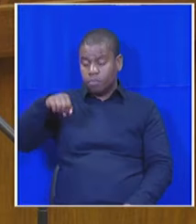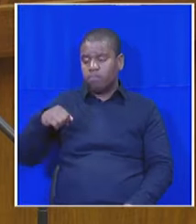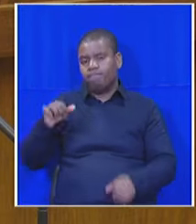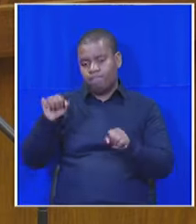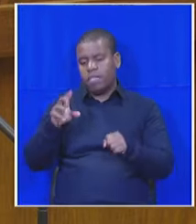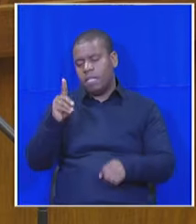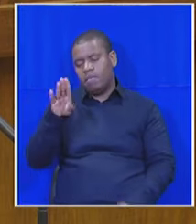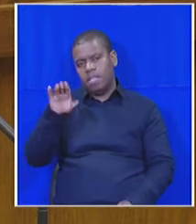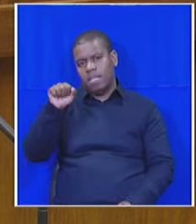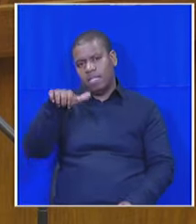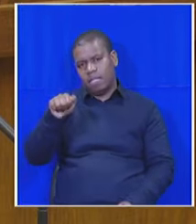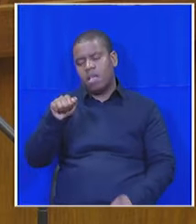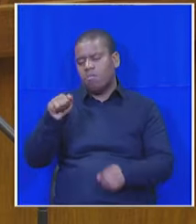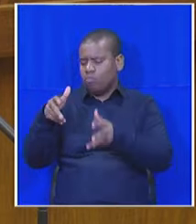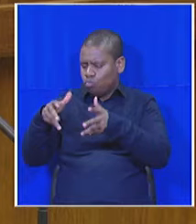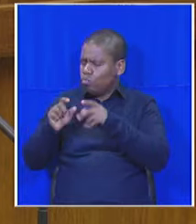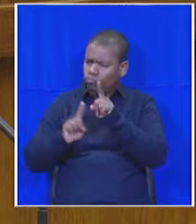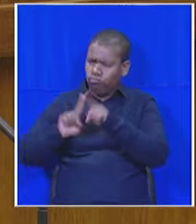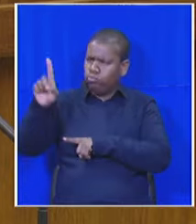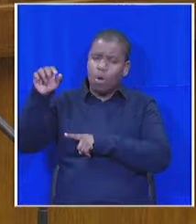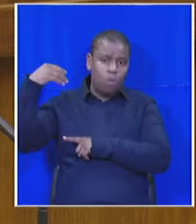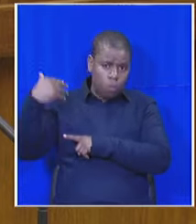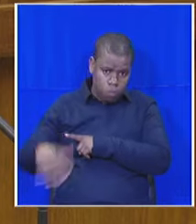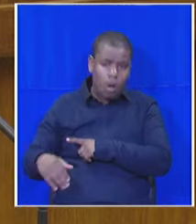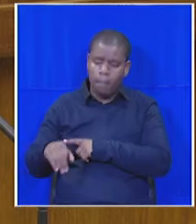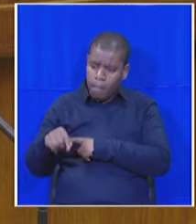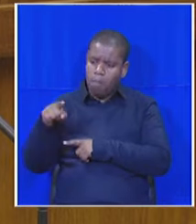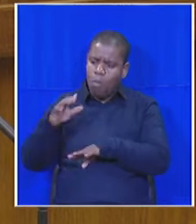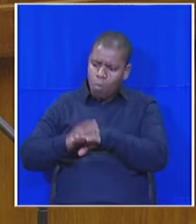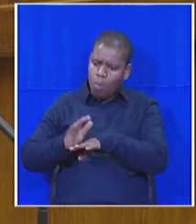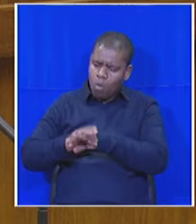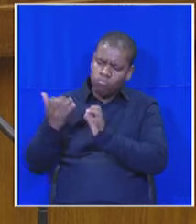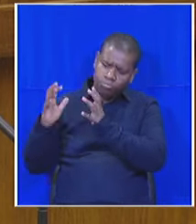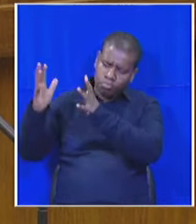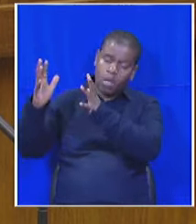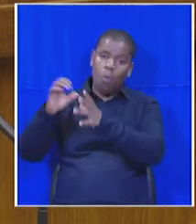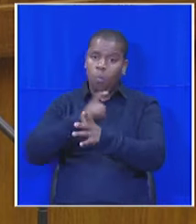the DPSA would be what it is today. This should be a feather in the cap of the ANC.